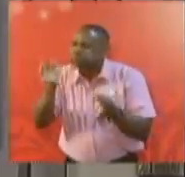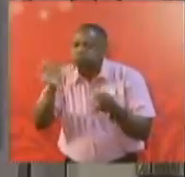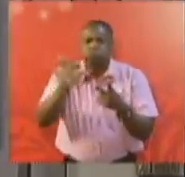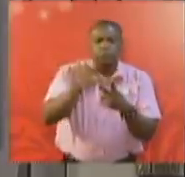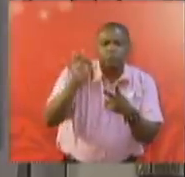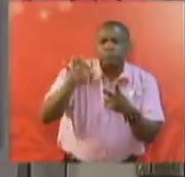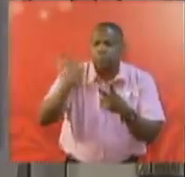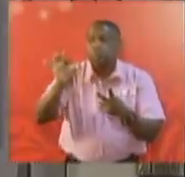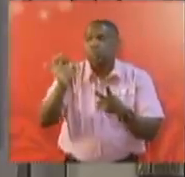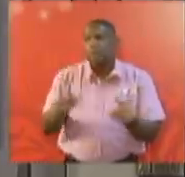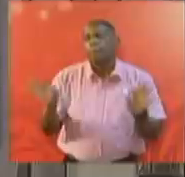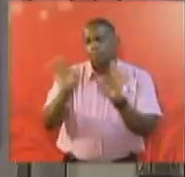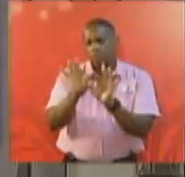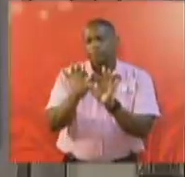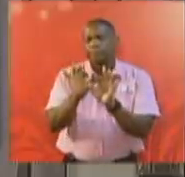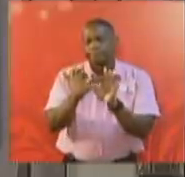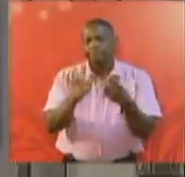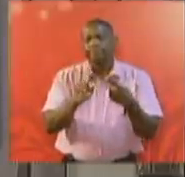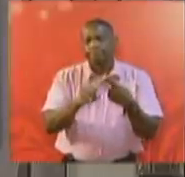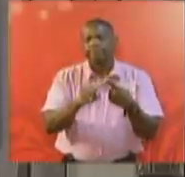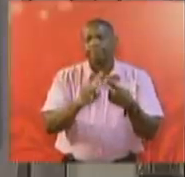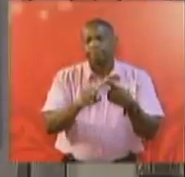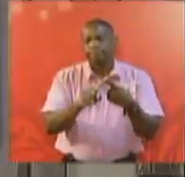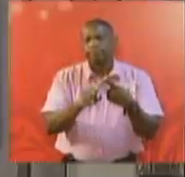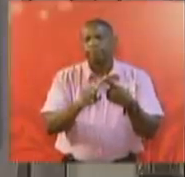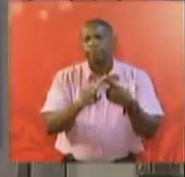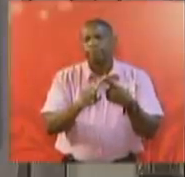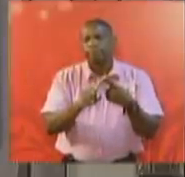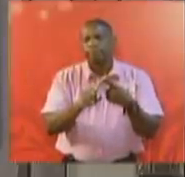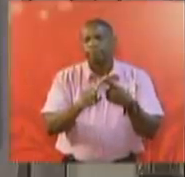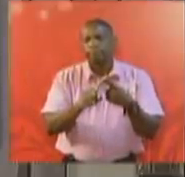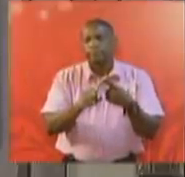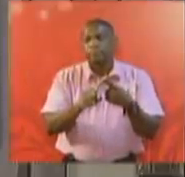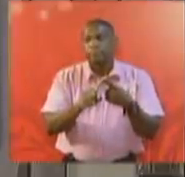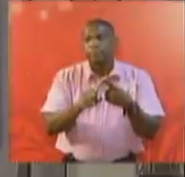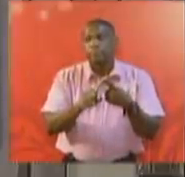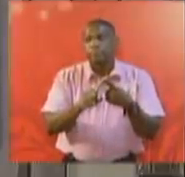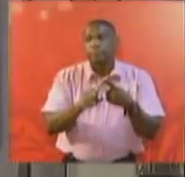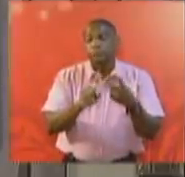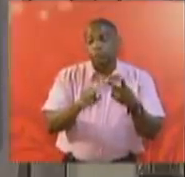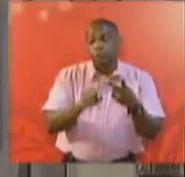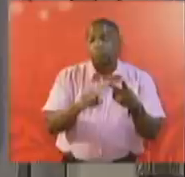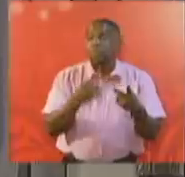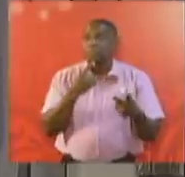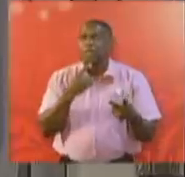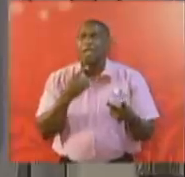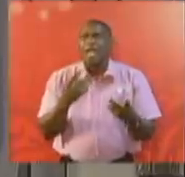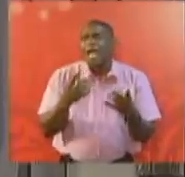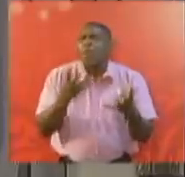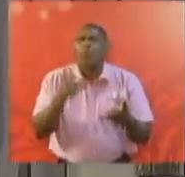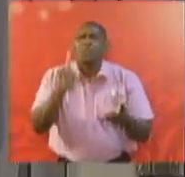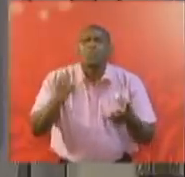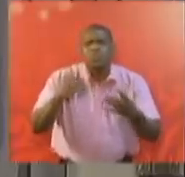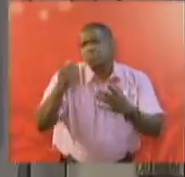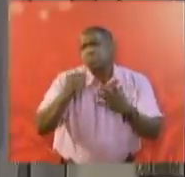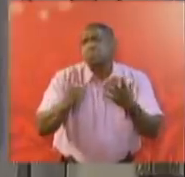us need to make the best individual choice. She said we may want to do certain things, but we may not need to do